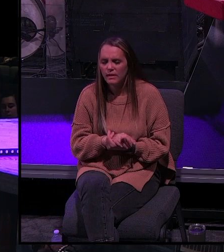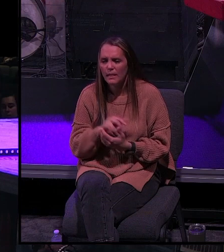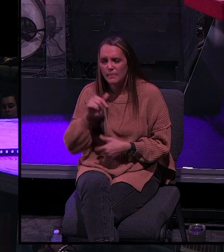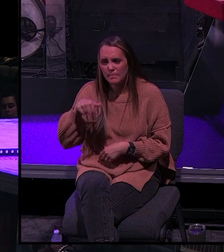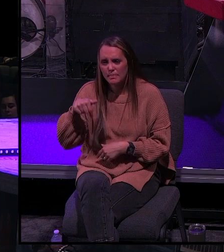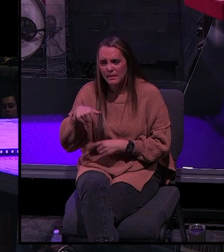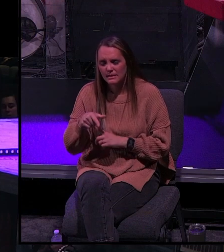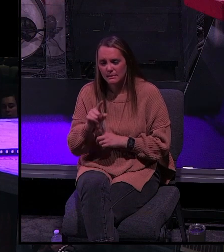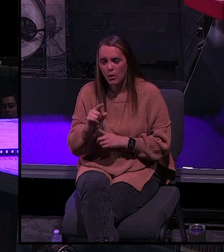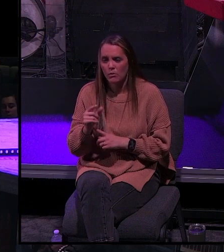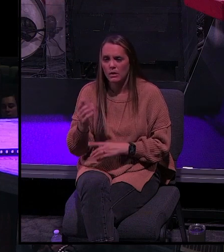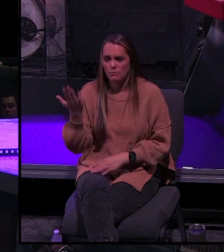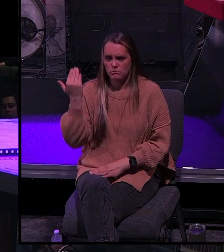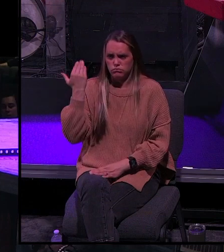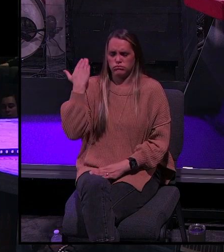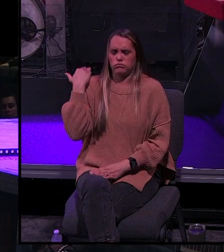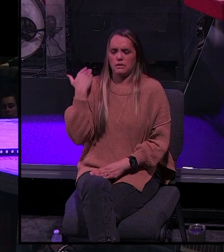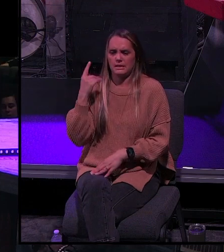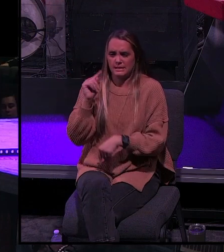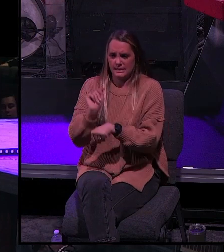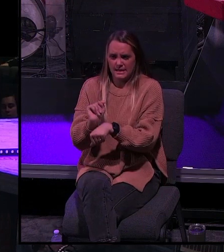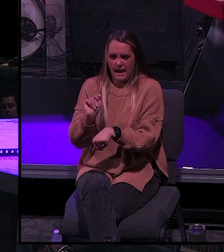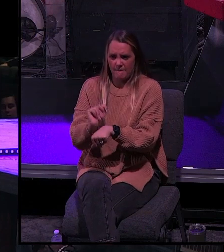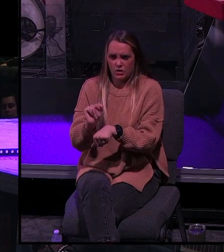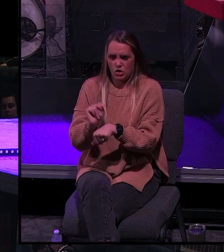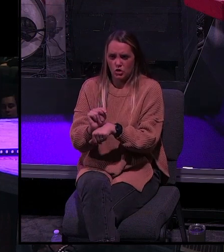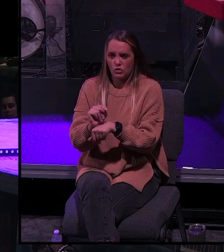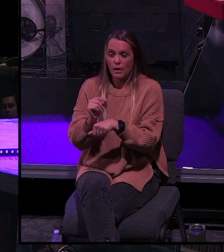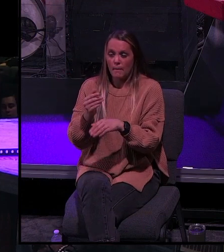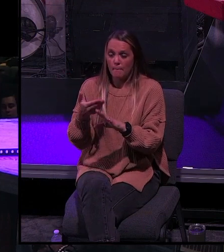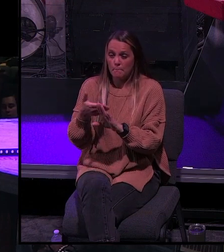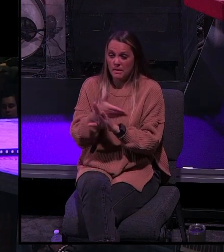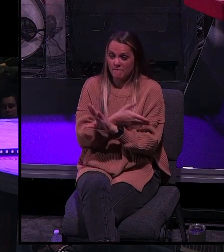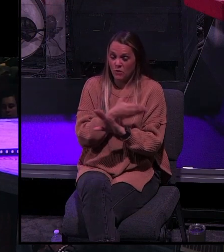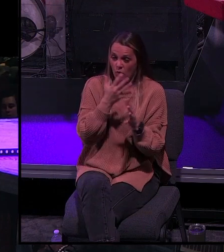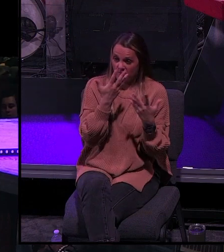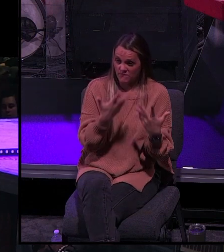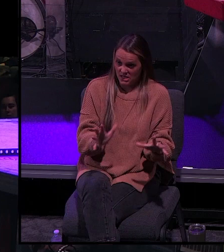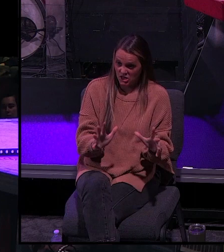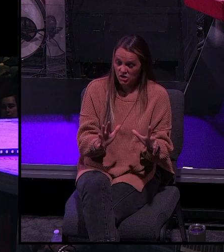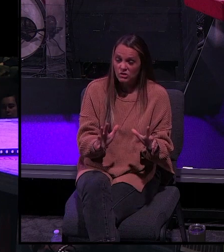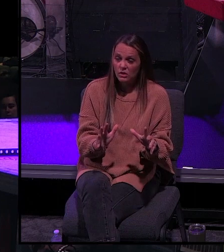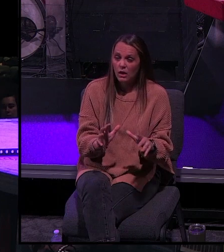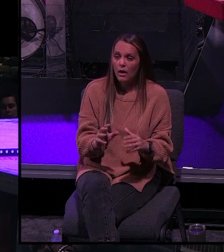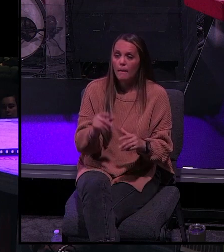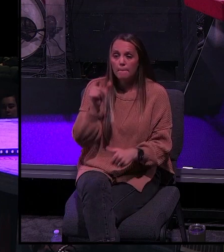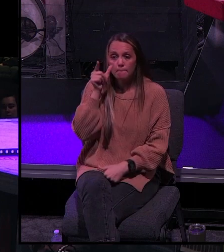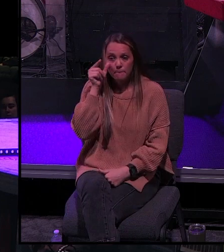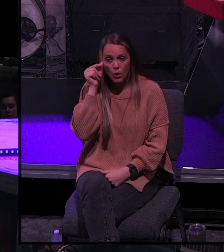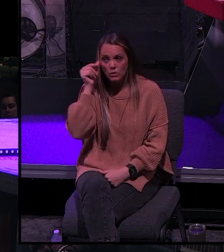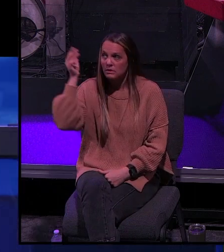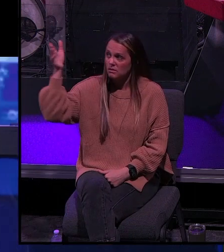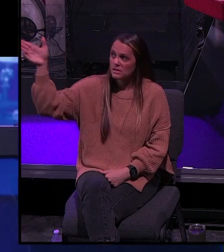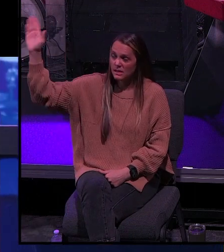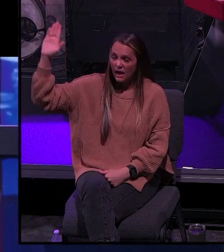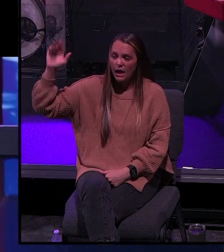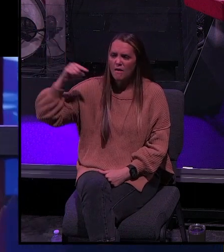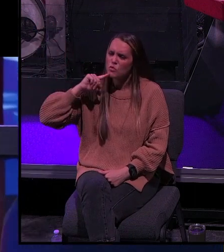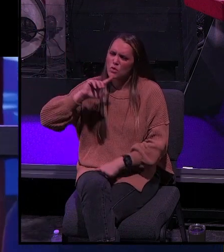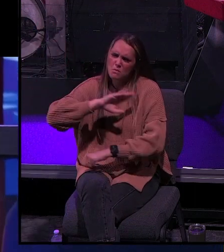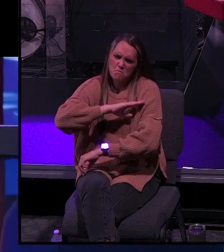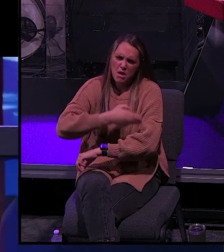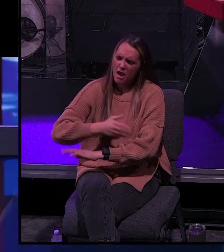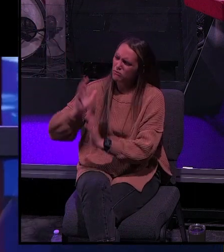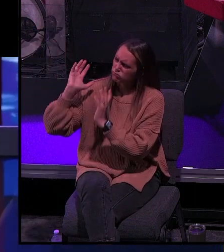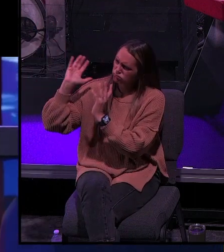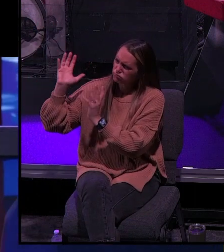again into the tabernacle in the story of Israel. Before the tabernacle was finished, Moses and God have this powerful conversation where basically Moses is like,